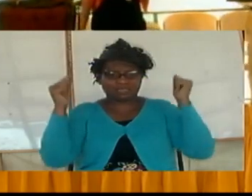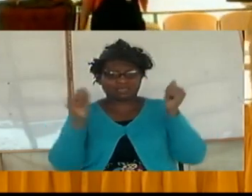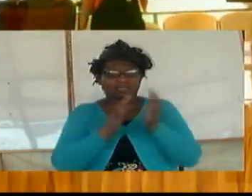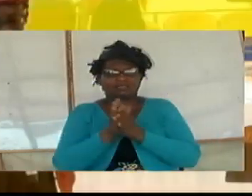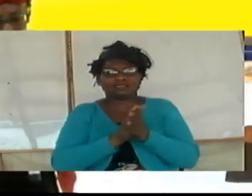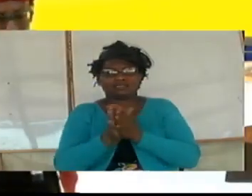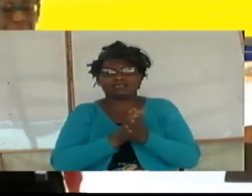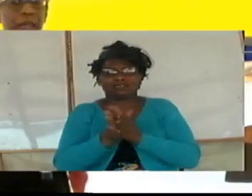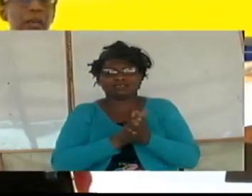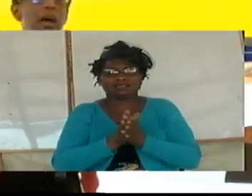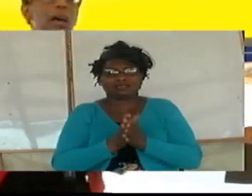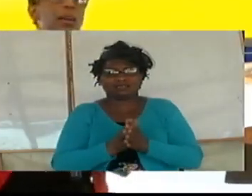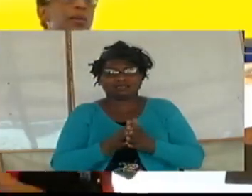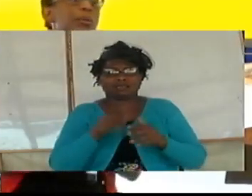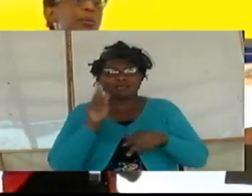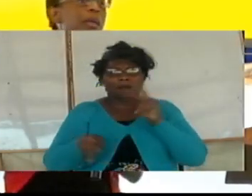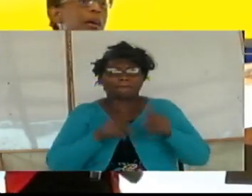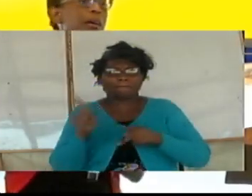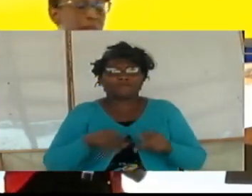People are crying.